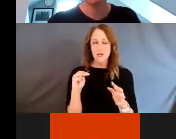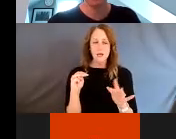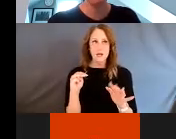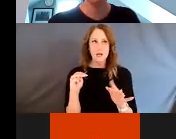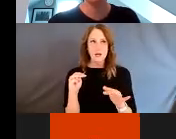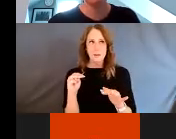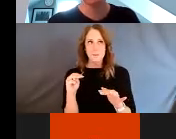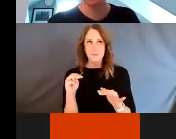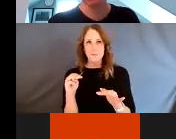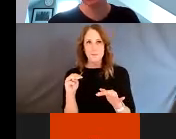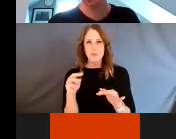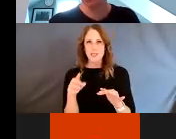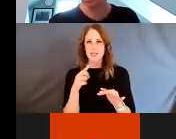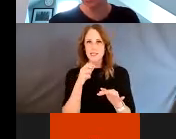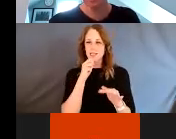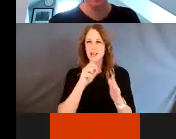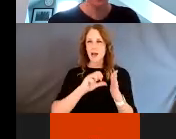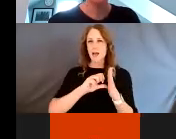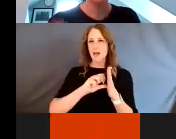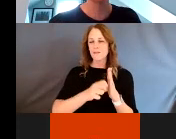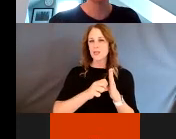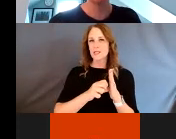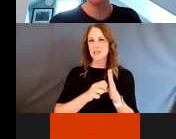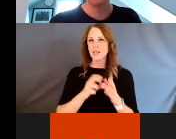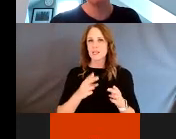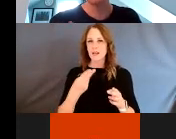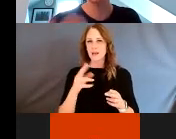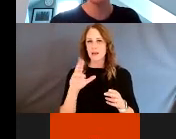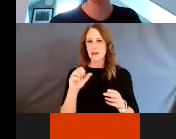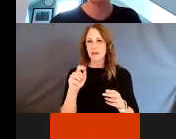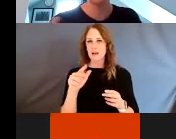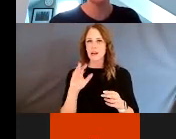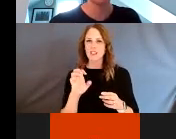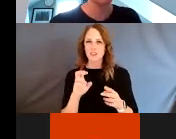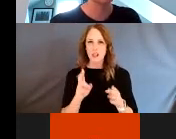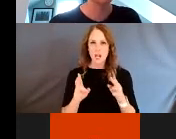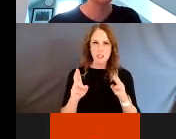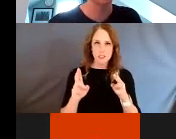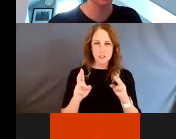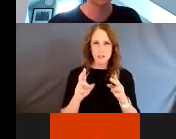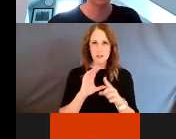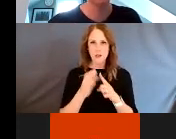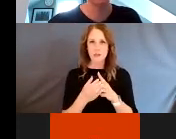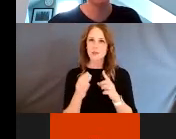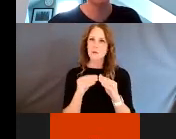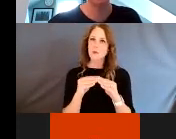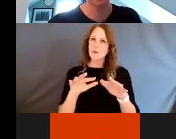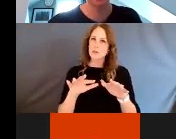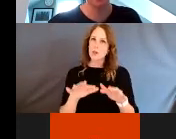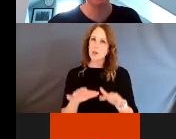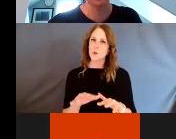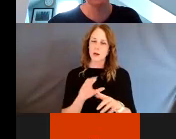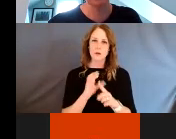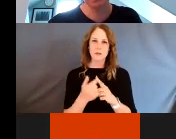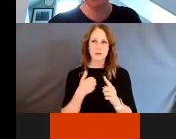like not emphasize the hustle culture and like really elevate a slowdown culture. And I very, very much love